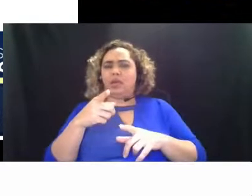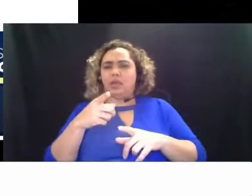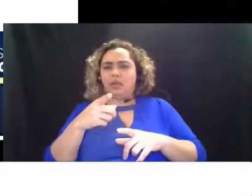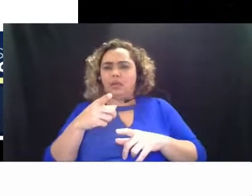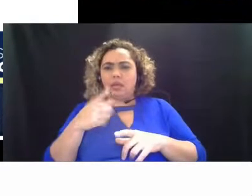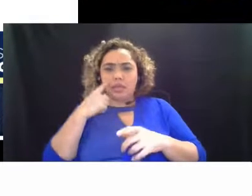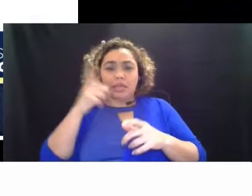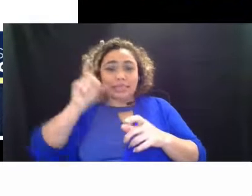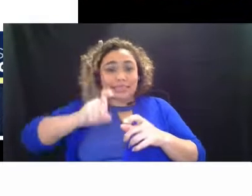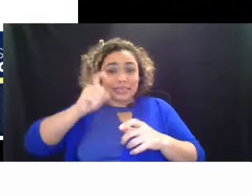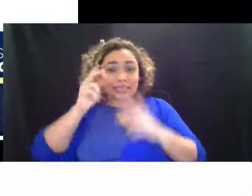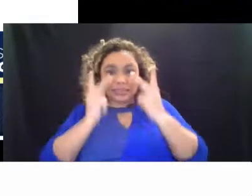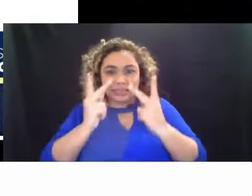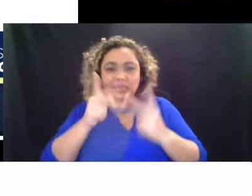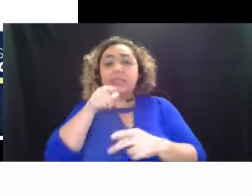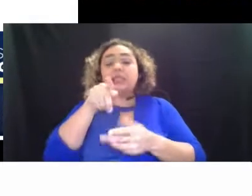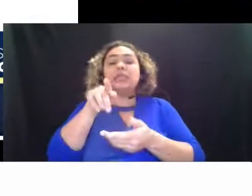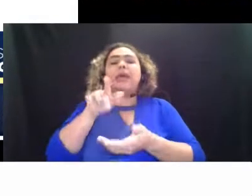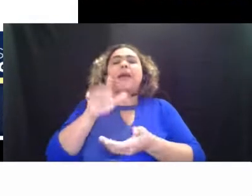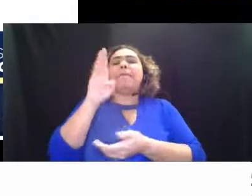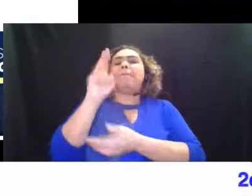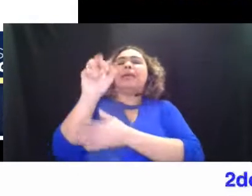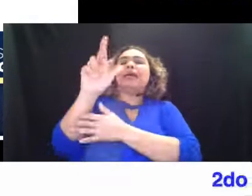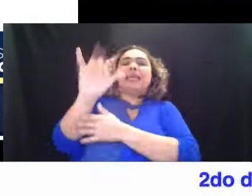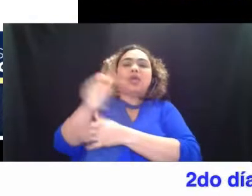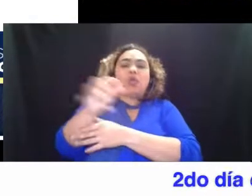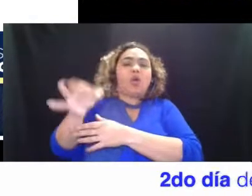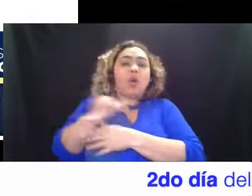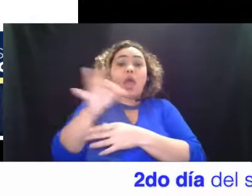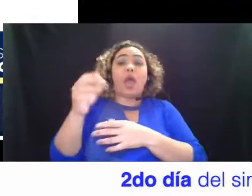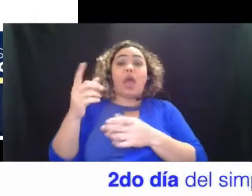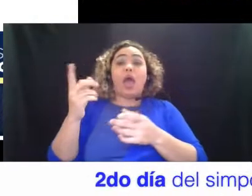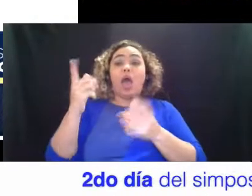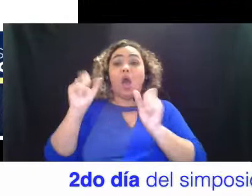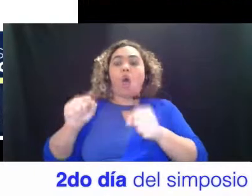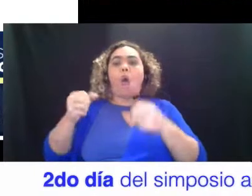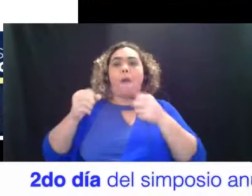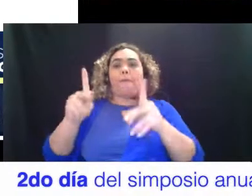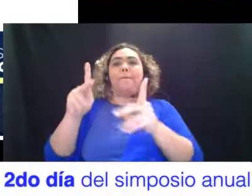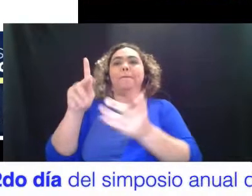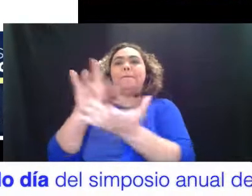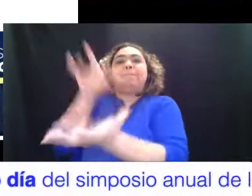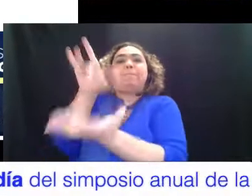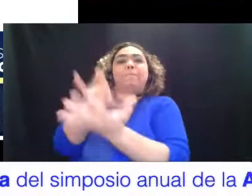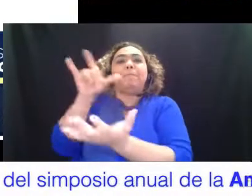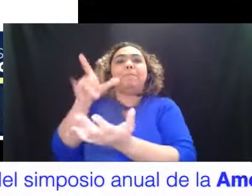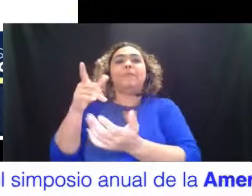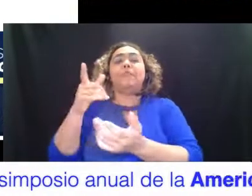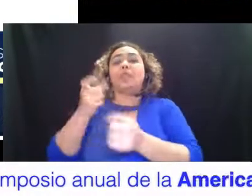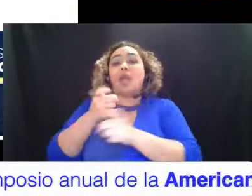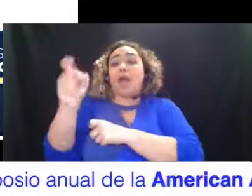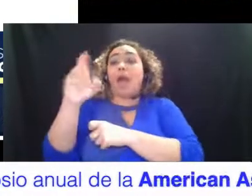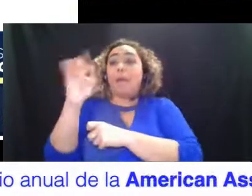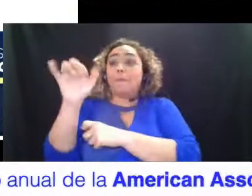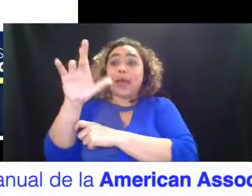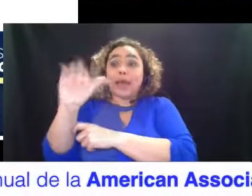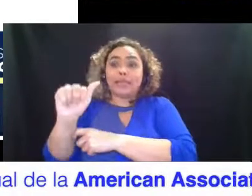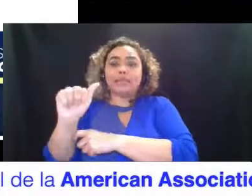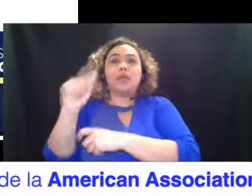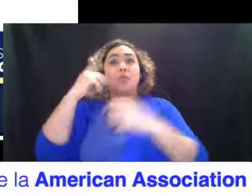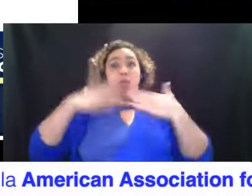needs. These bacteria are a nosocomial agent, an opportunity pathogen that affect patients with immune system